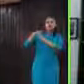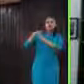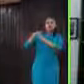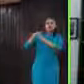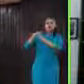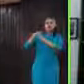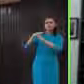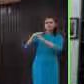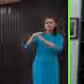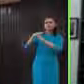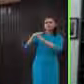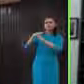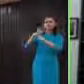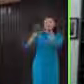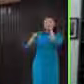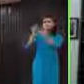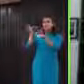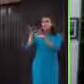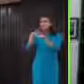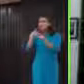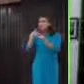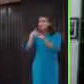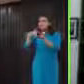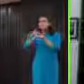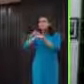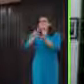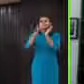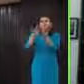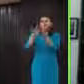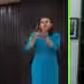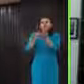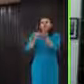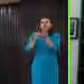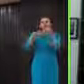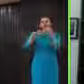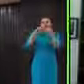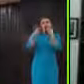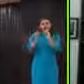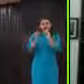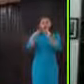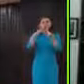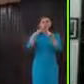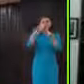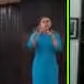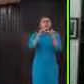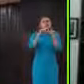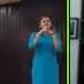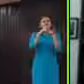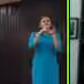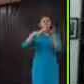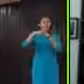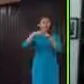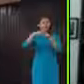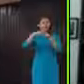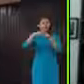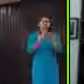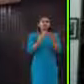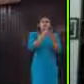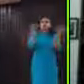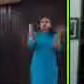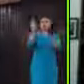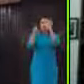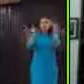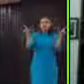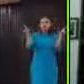for the people of Jammu, Ladakh, and Kashmir itself. That's right. And I think just for everyone in the audience, as